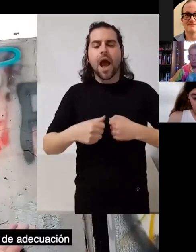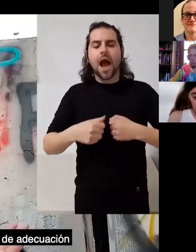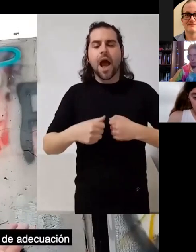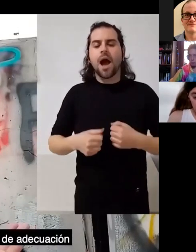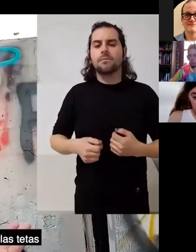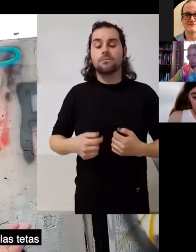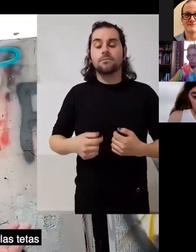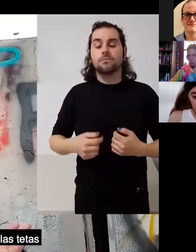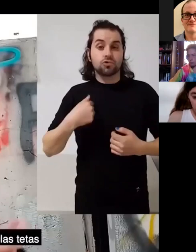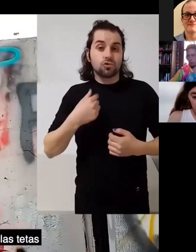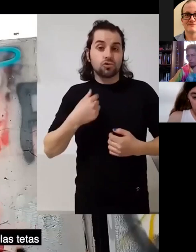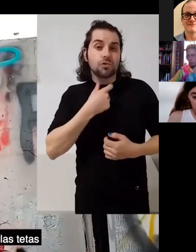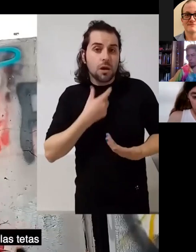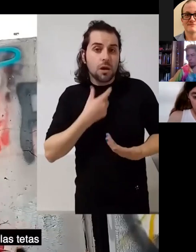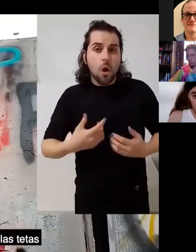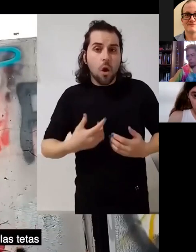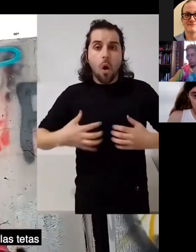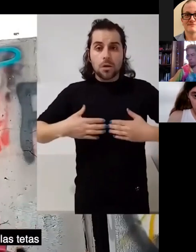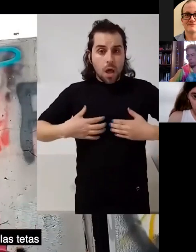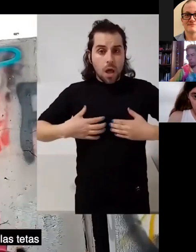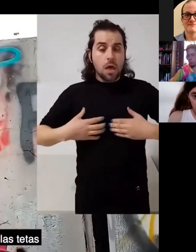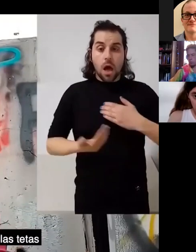to having